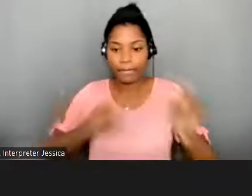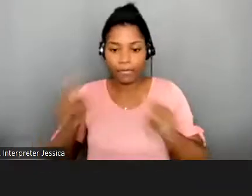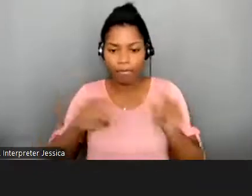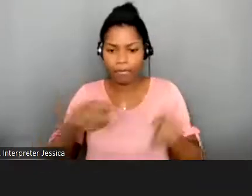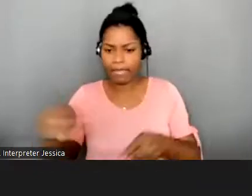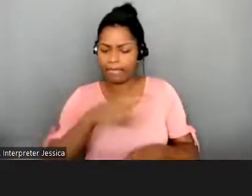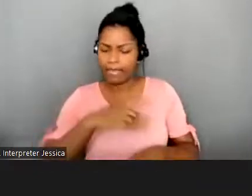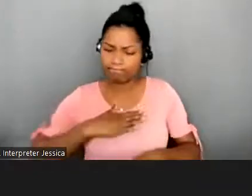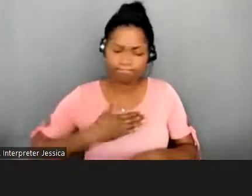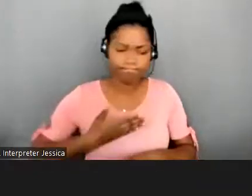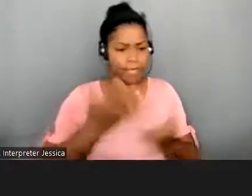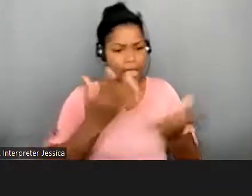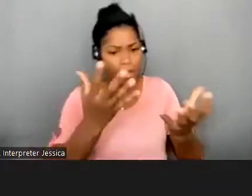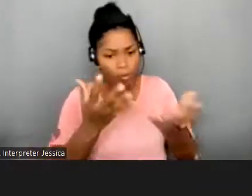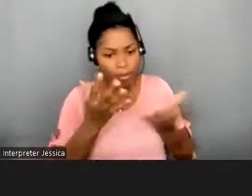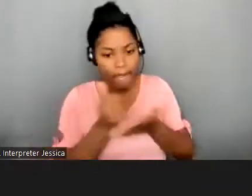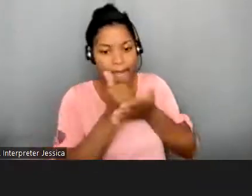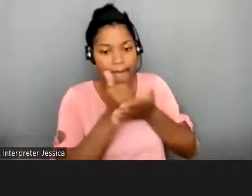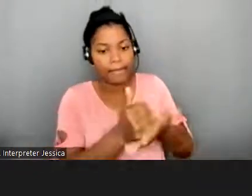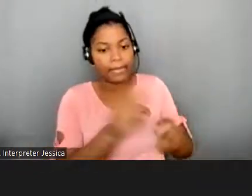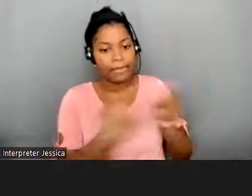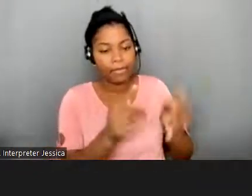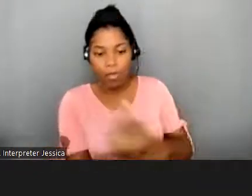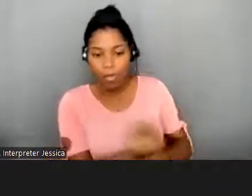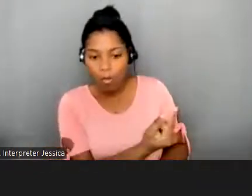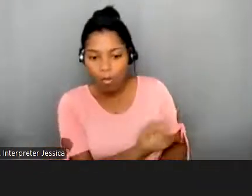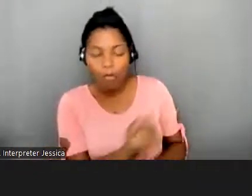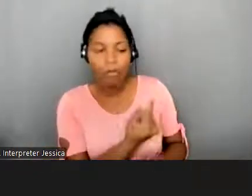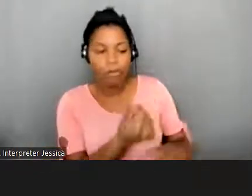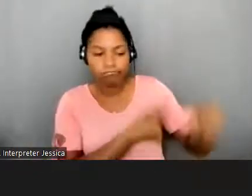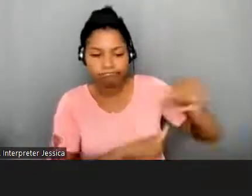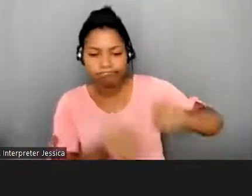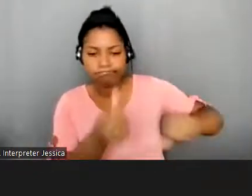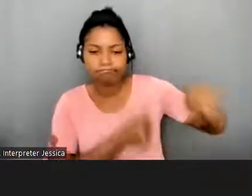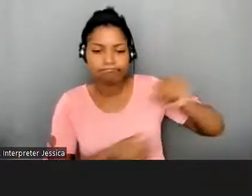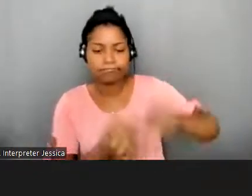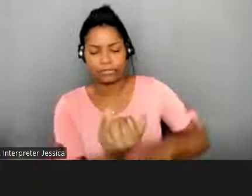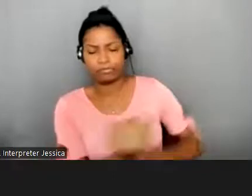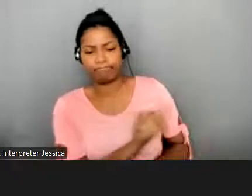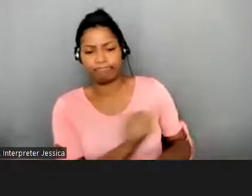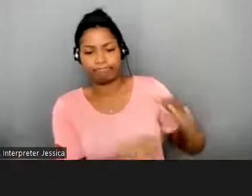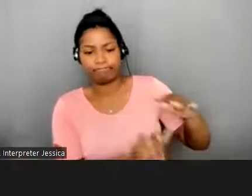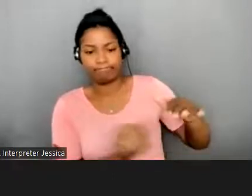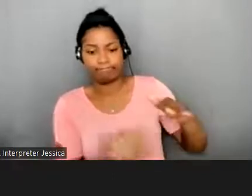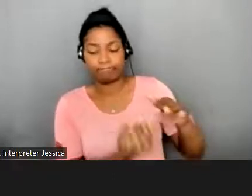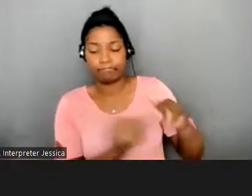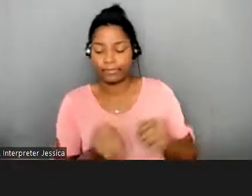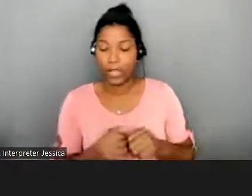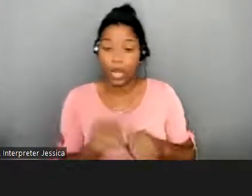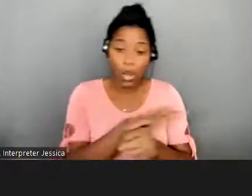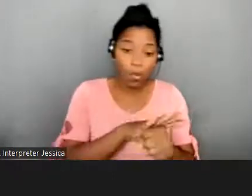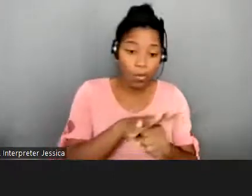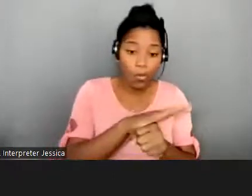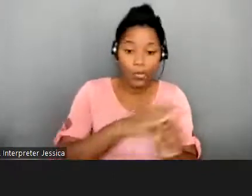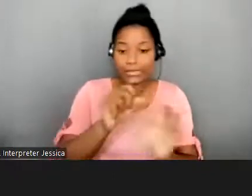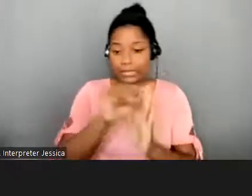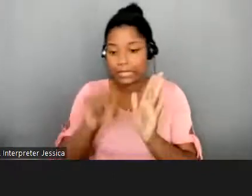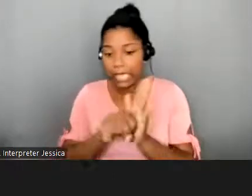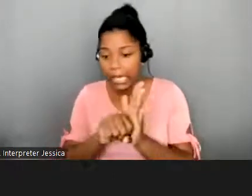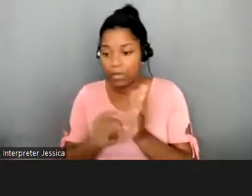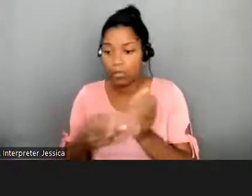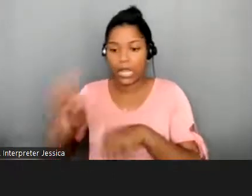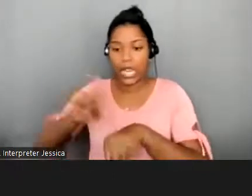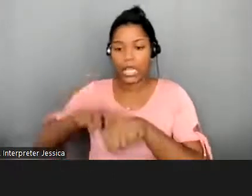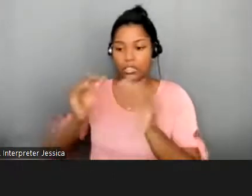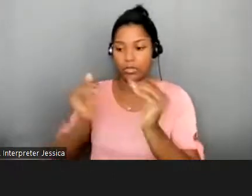to addressing social isolation and loneliness, whether at the local, state, or national levels. Commit to